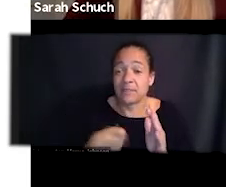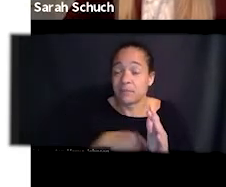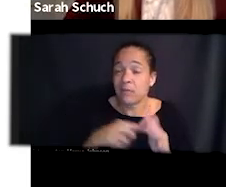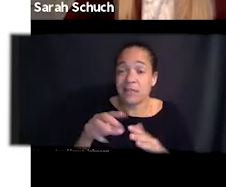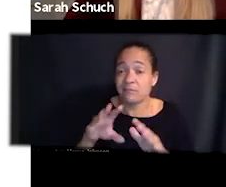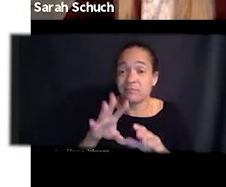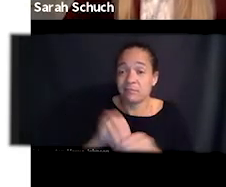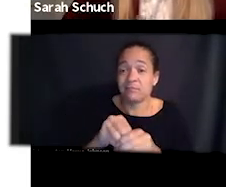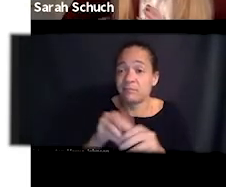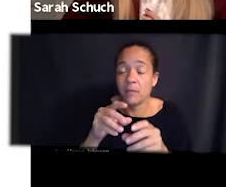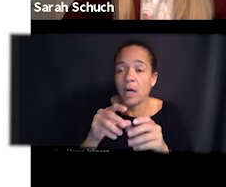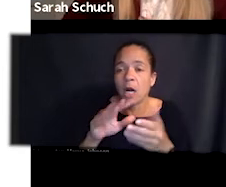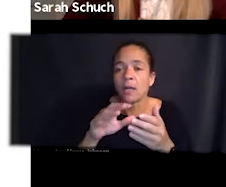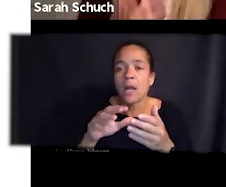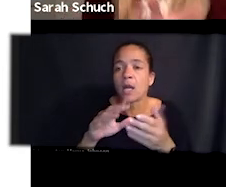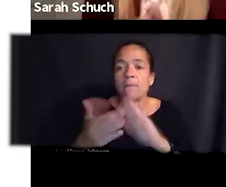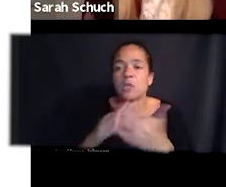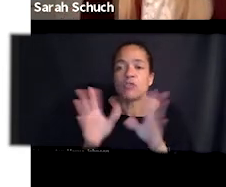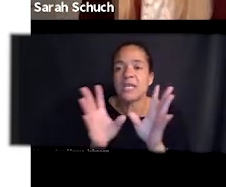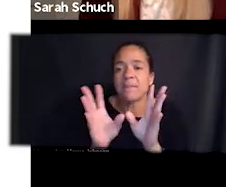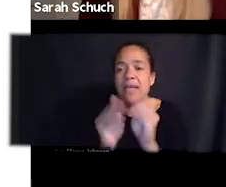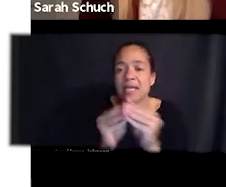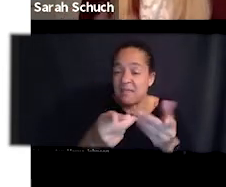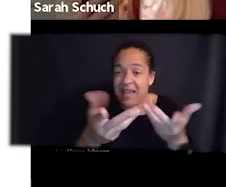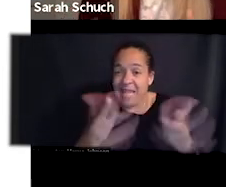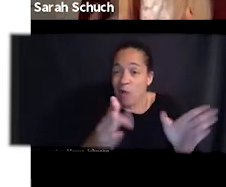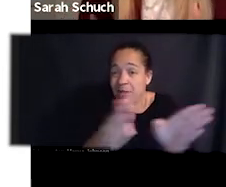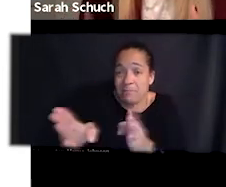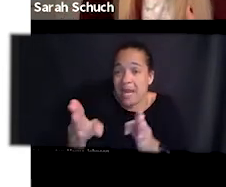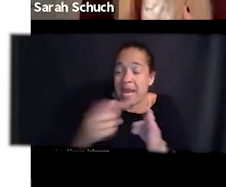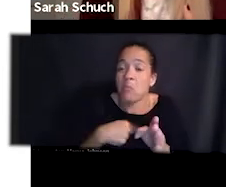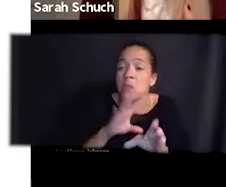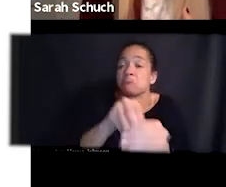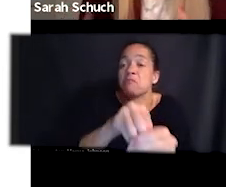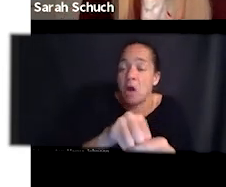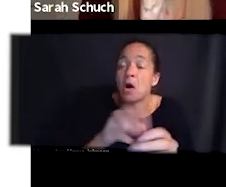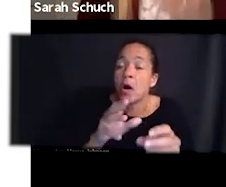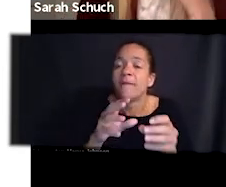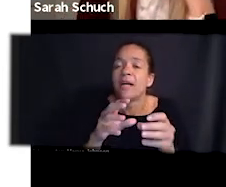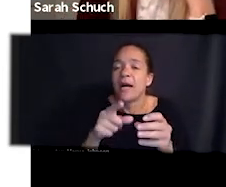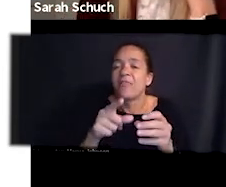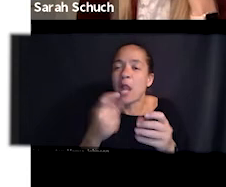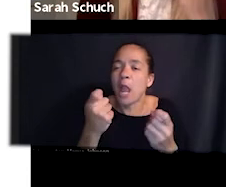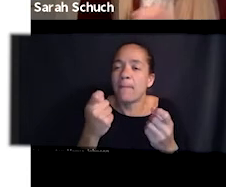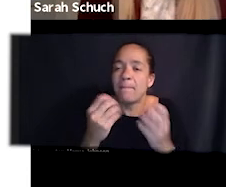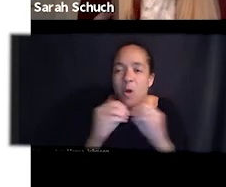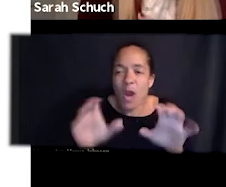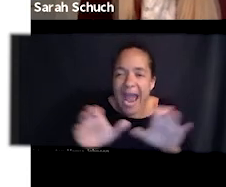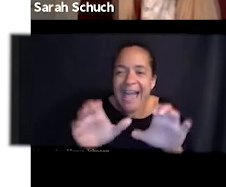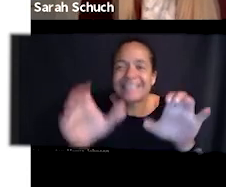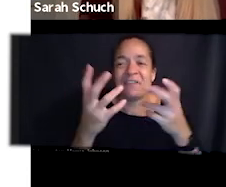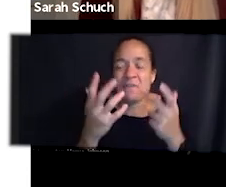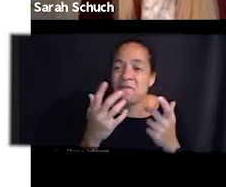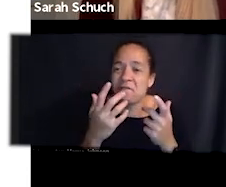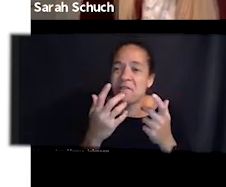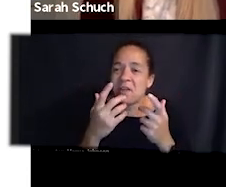very committed. But it does show that, you know, moving forward, we need to make a little bit more effort and reach out a little bit